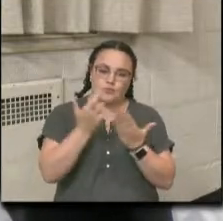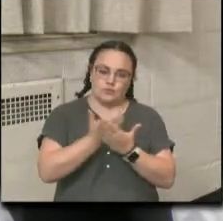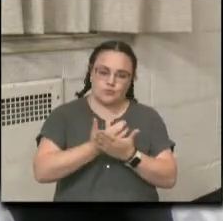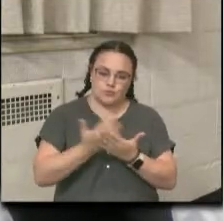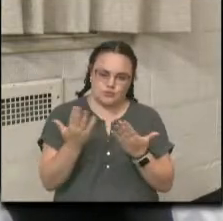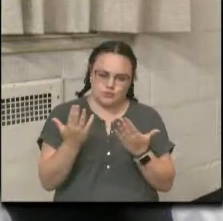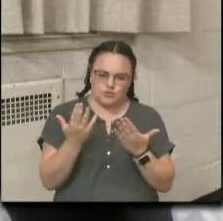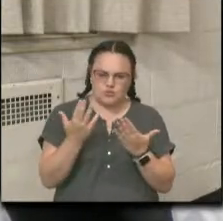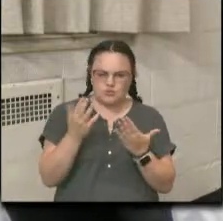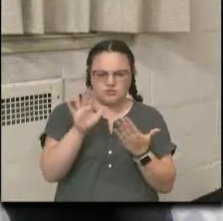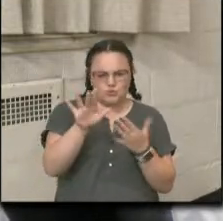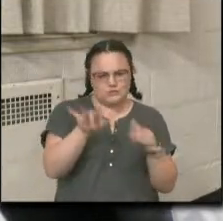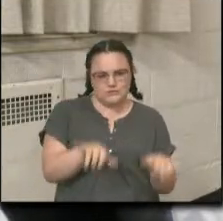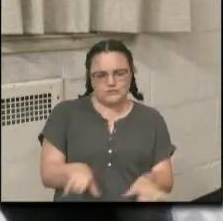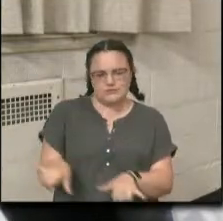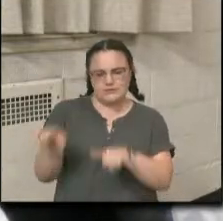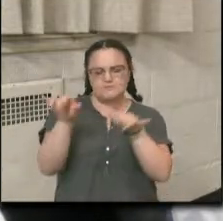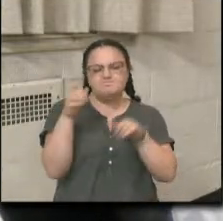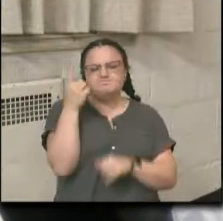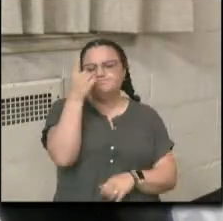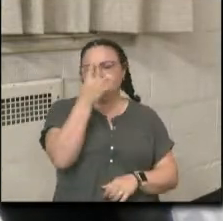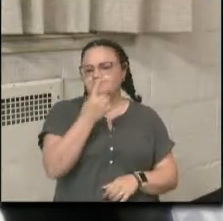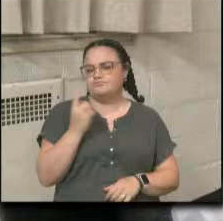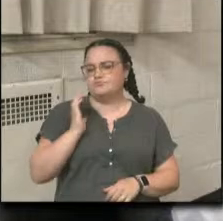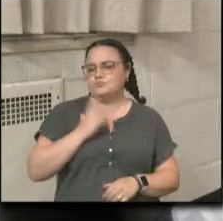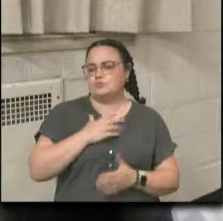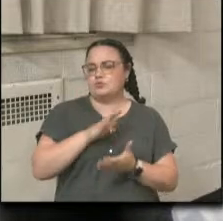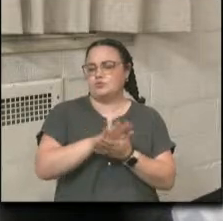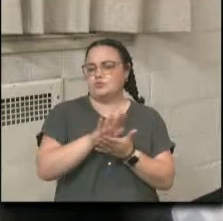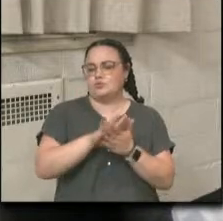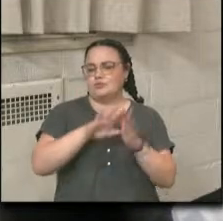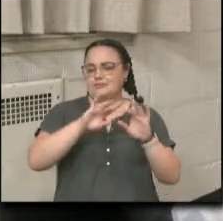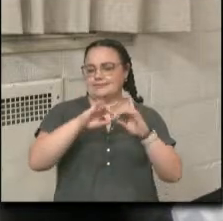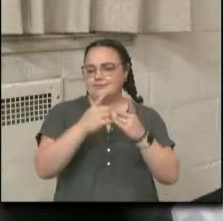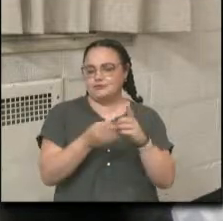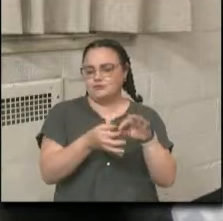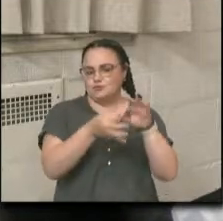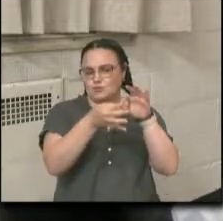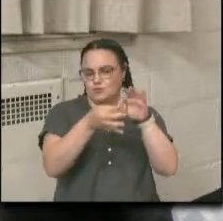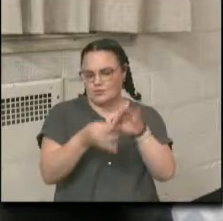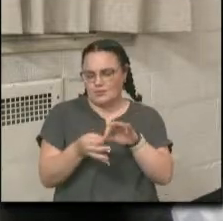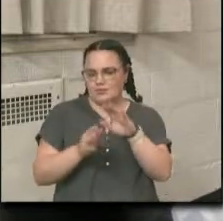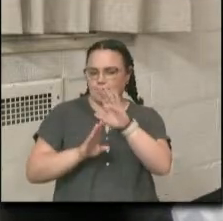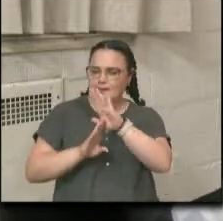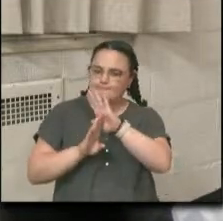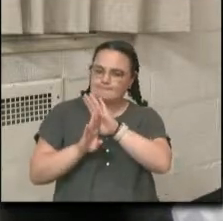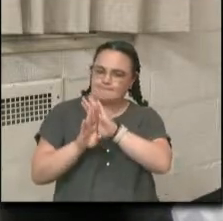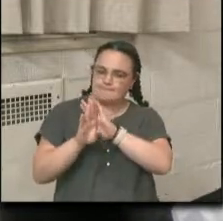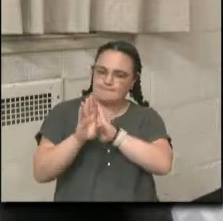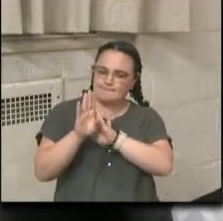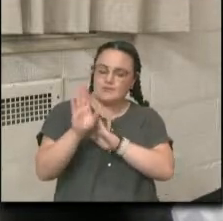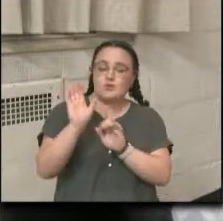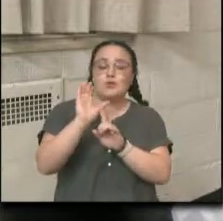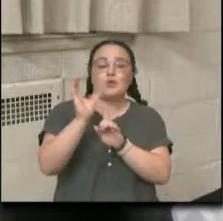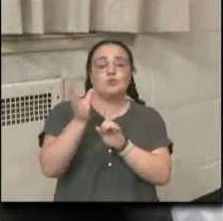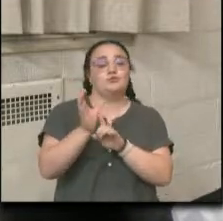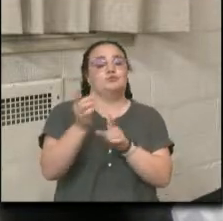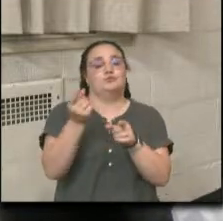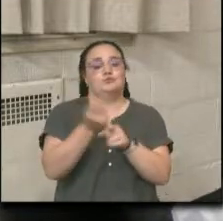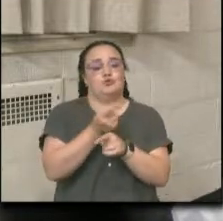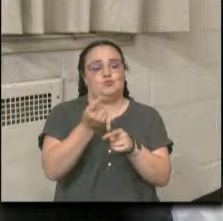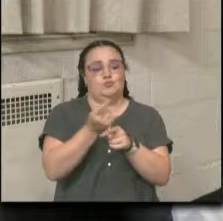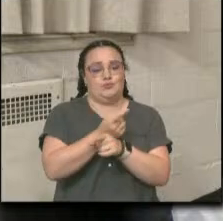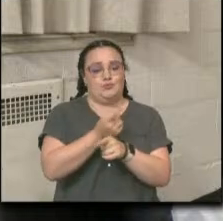standards. I'm wondering, since our school district has done a lot of work around developing culturally responsive